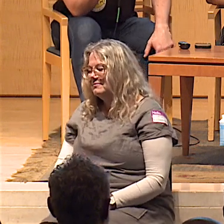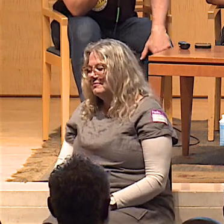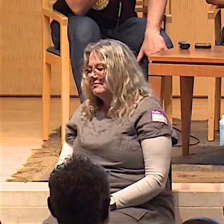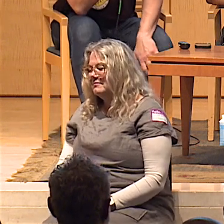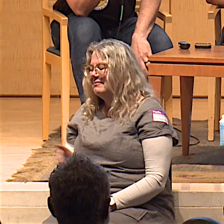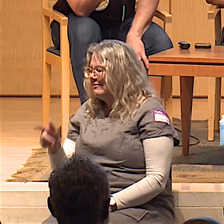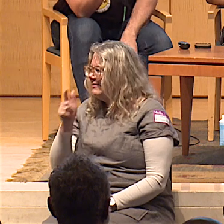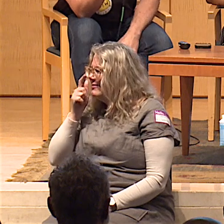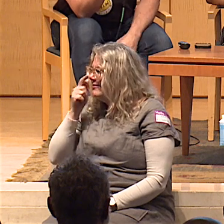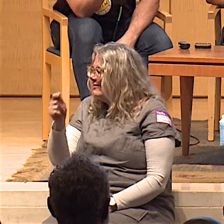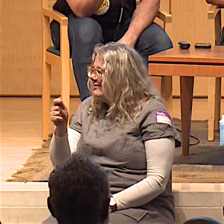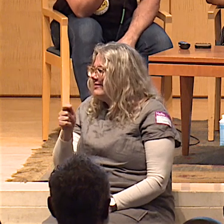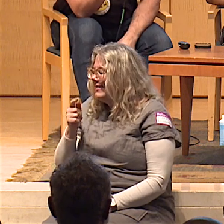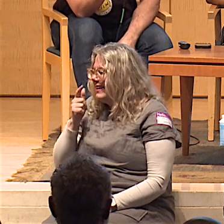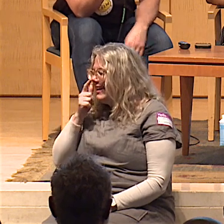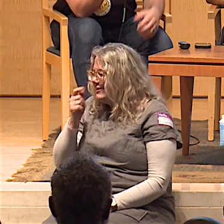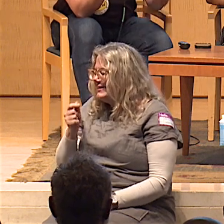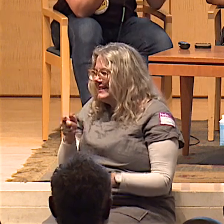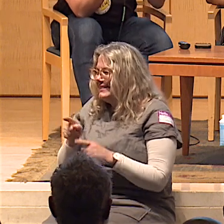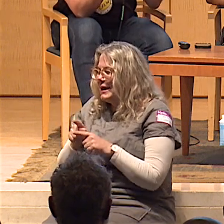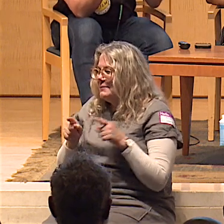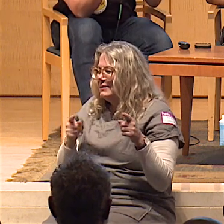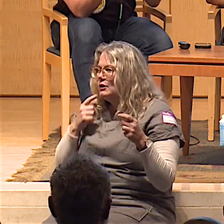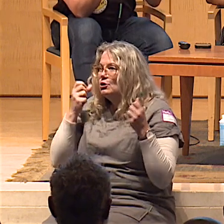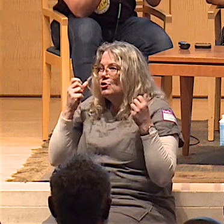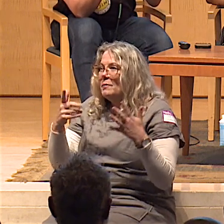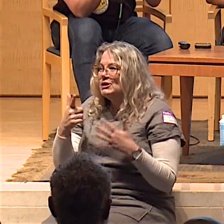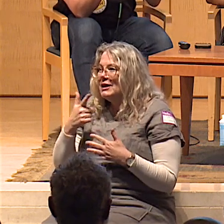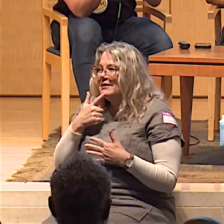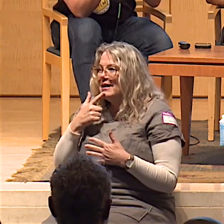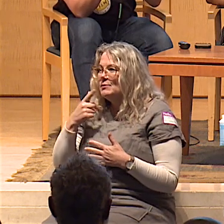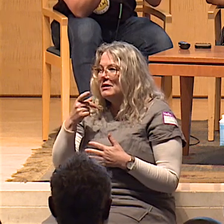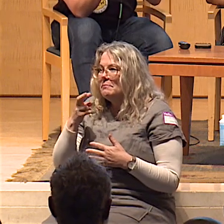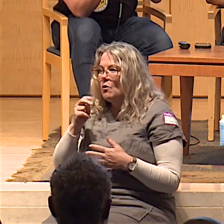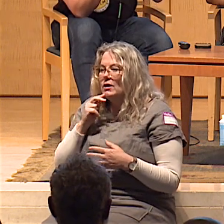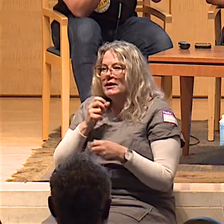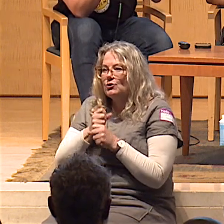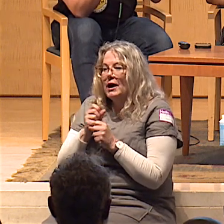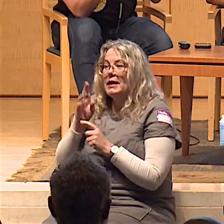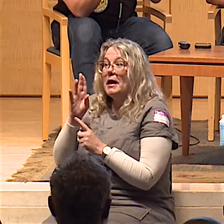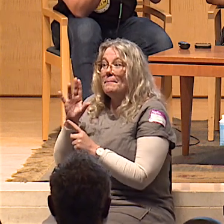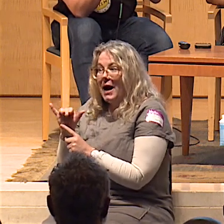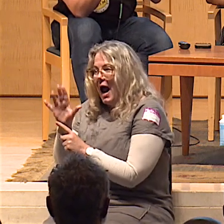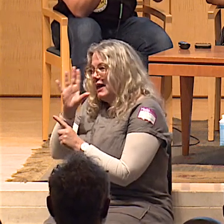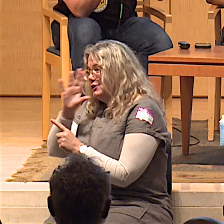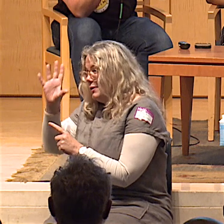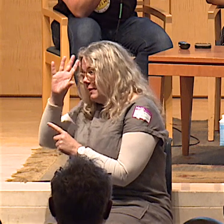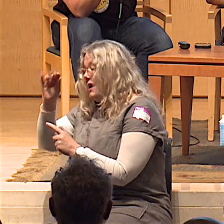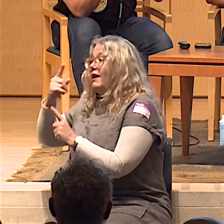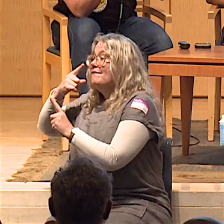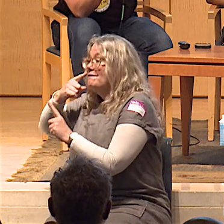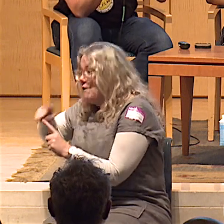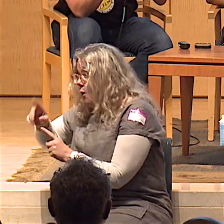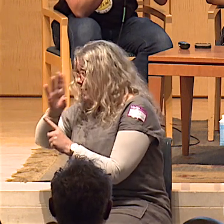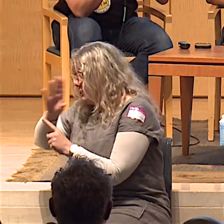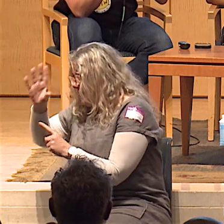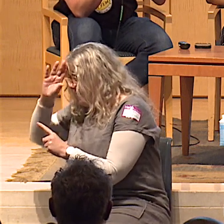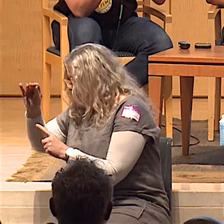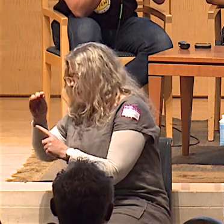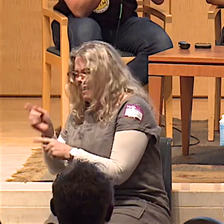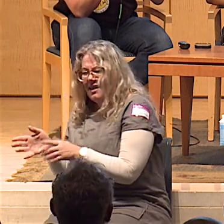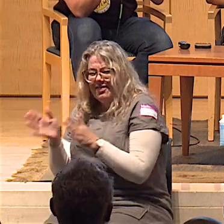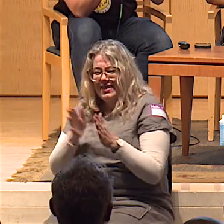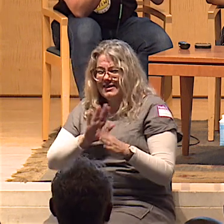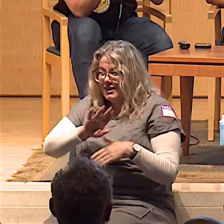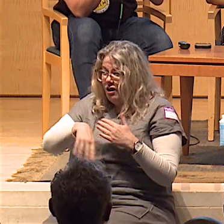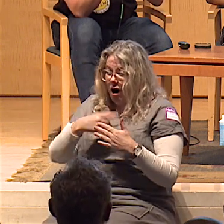It's interesting. I mean, it's in the same way that so much lesbian porn is created by straight men for straight men. This is all gay male porn